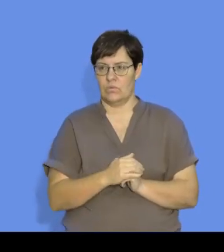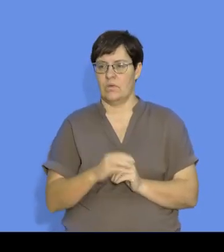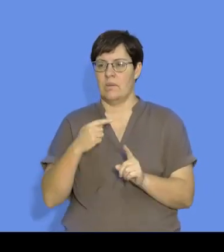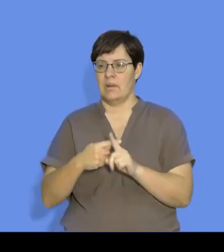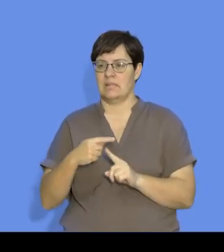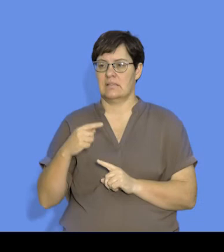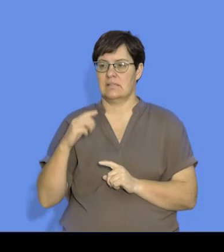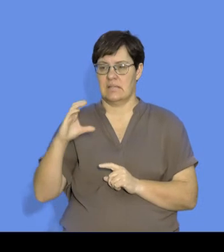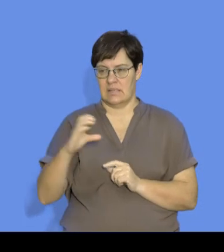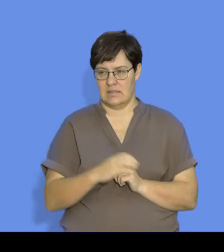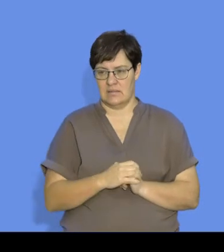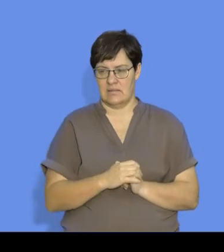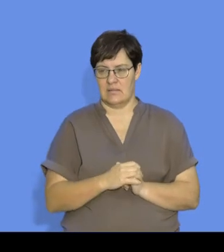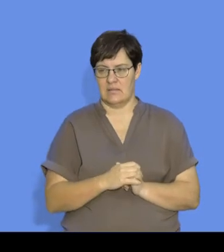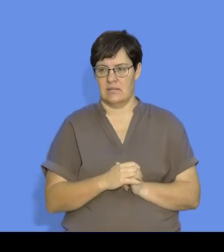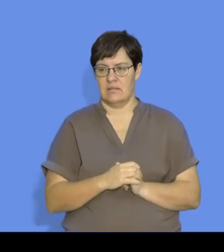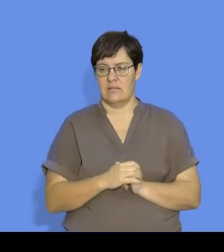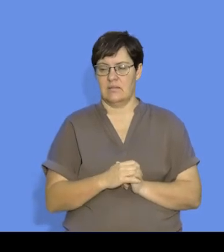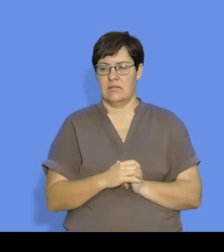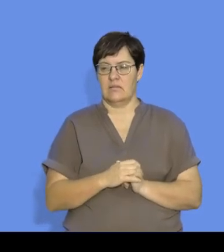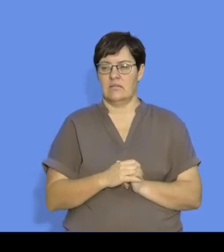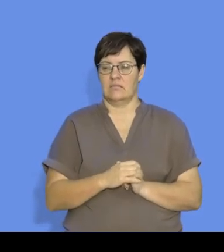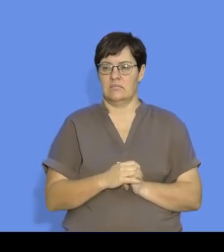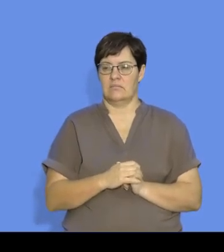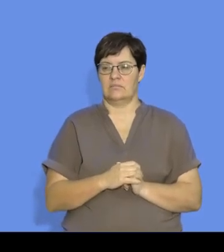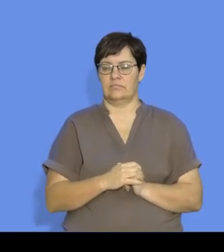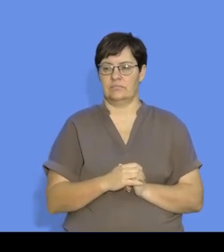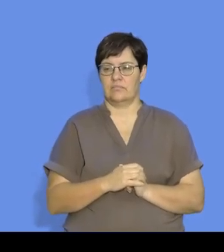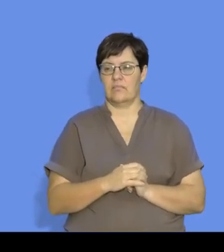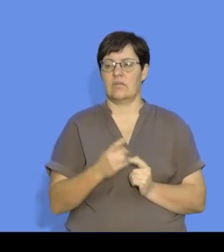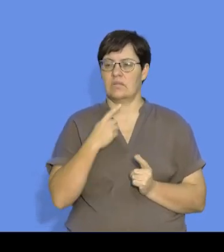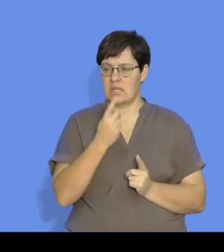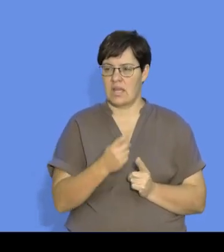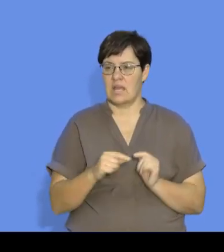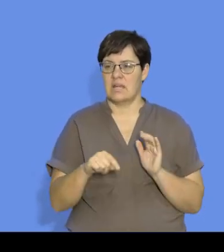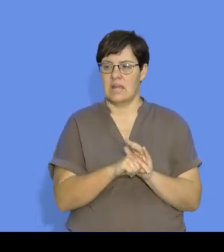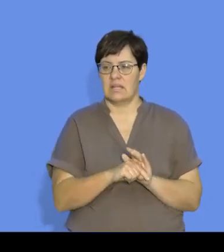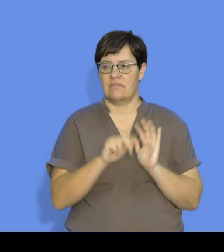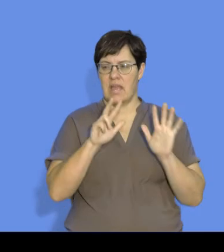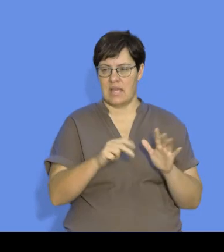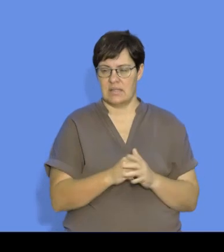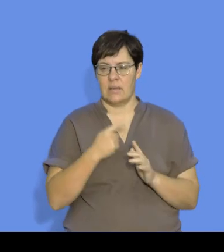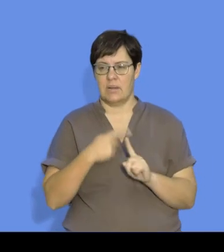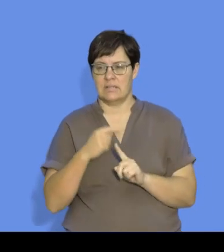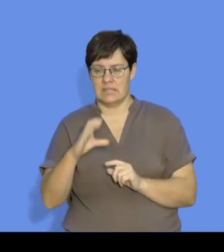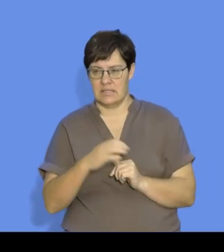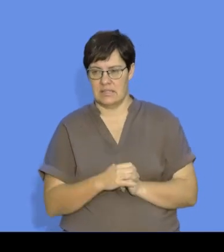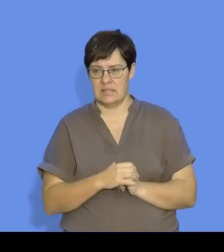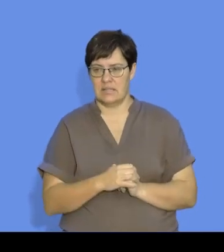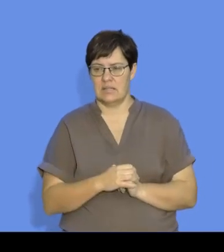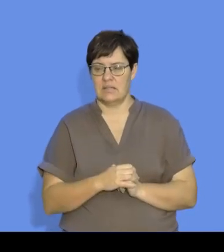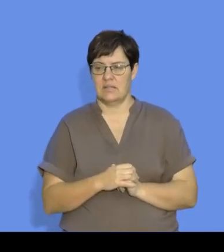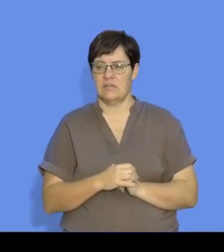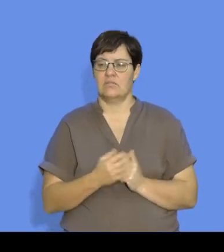2 plus c, right? And then you multiply there, this will be negative 8 plus